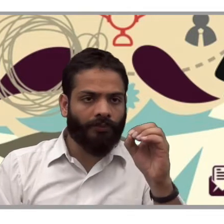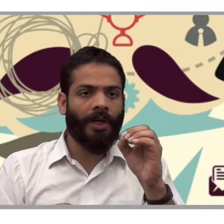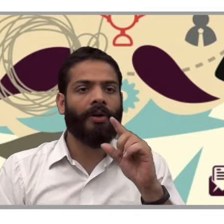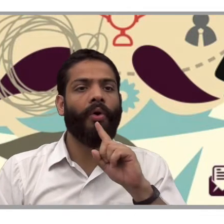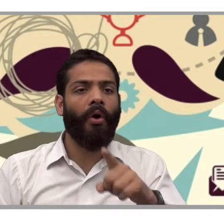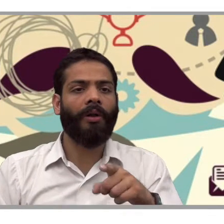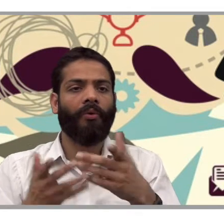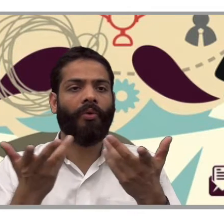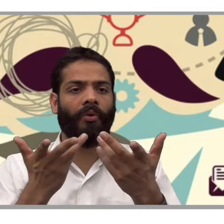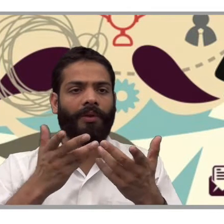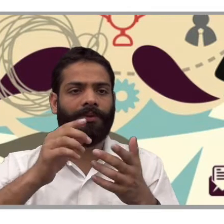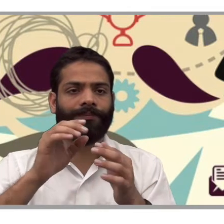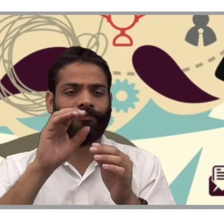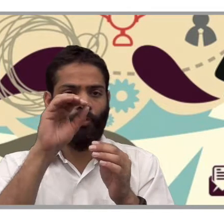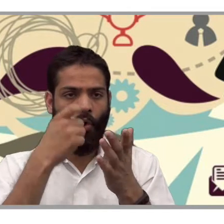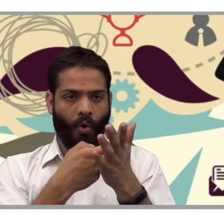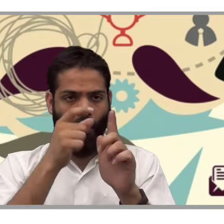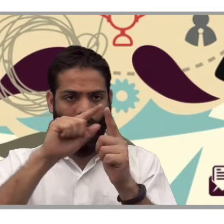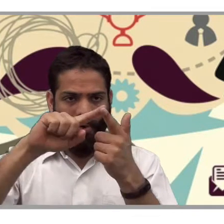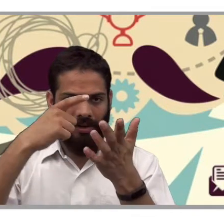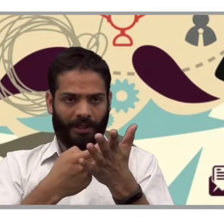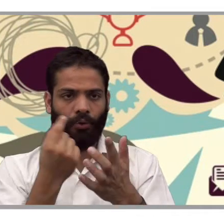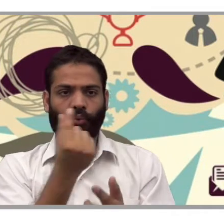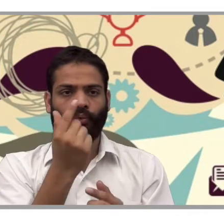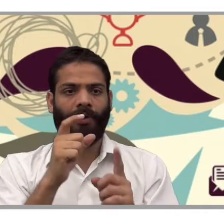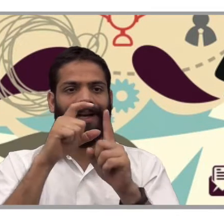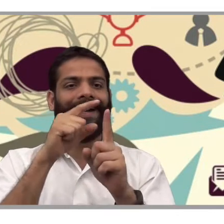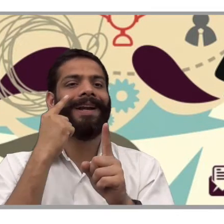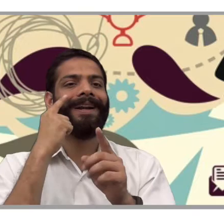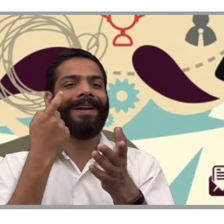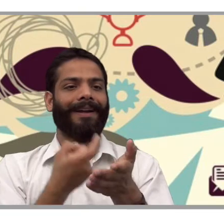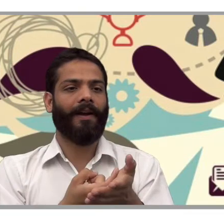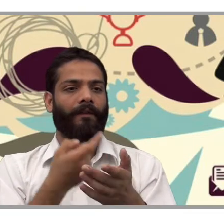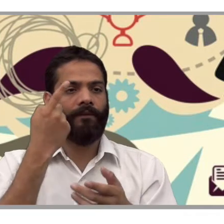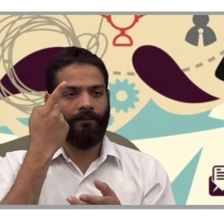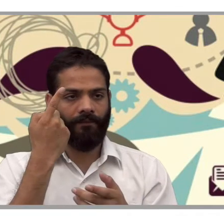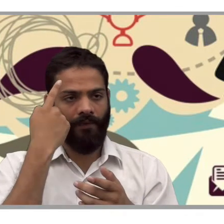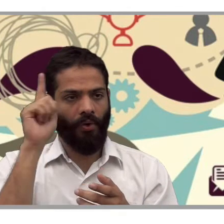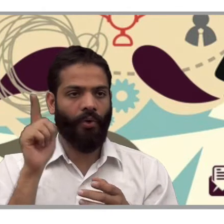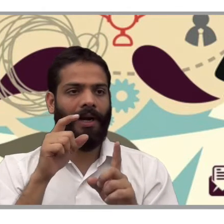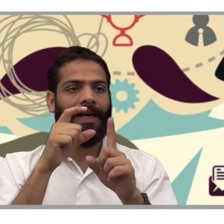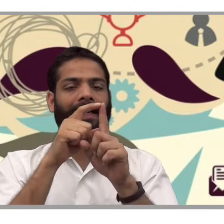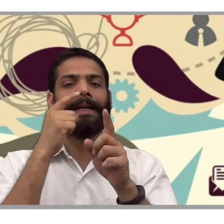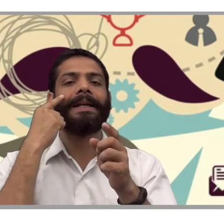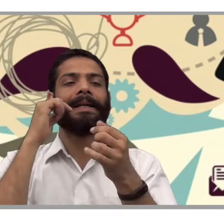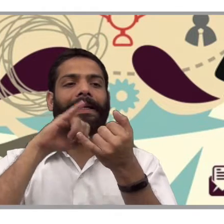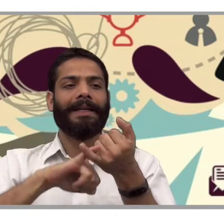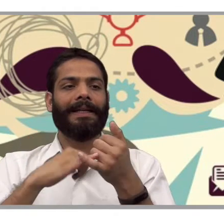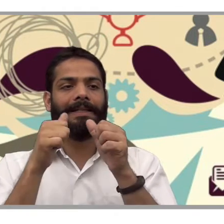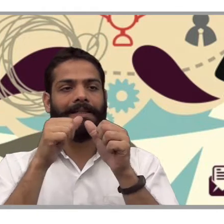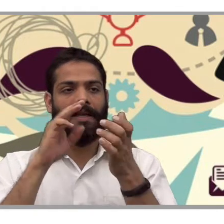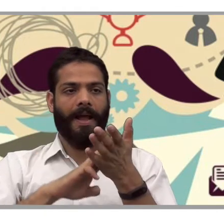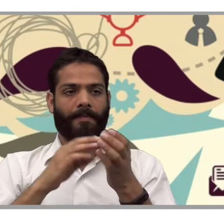verb which may be ambiguous regarding subject, object and their order uses dir